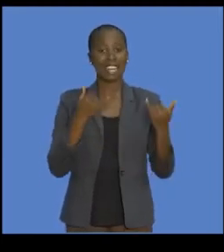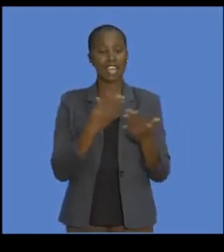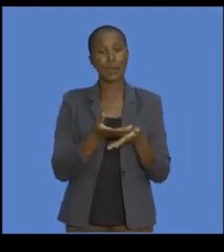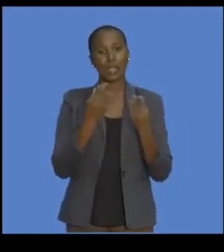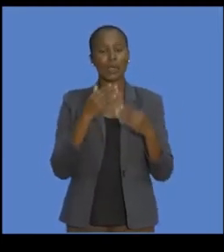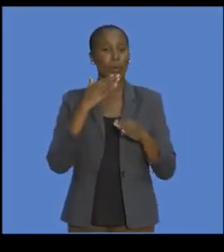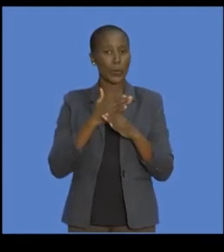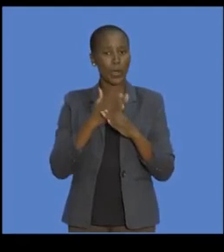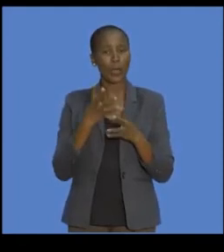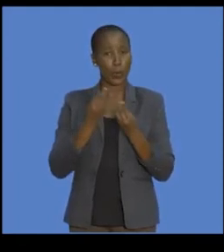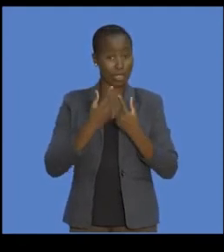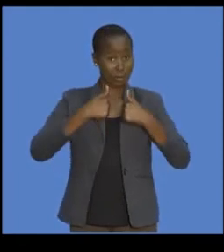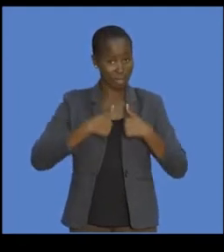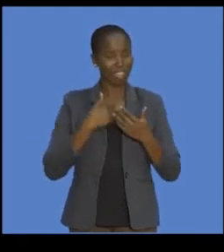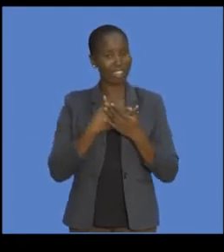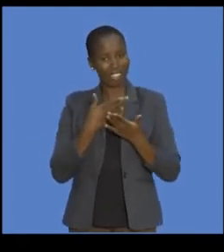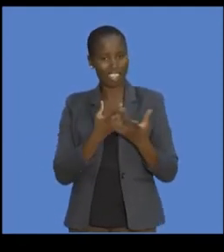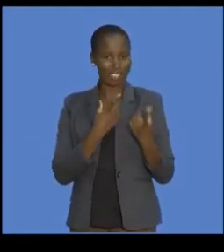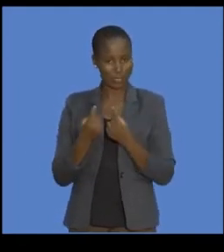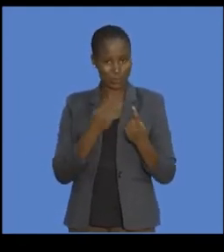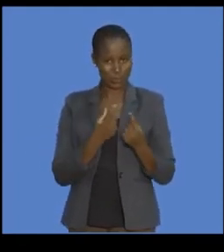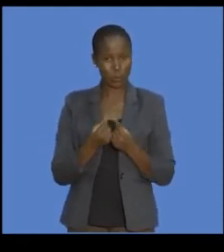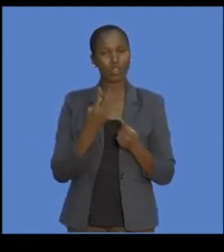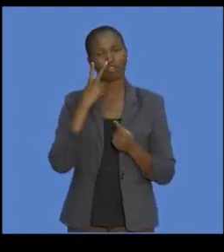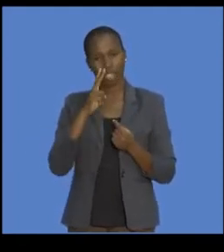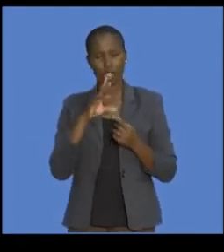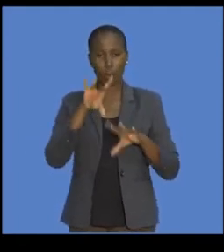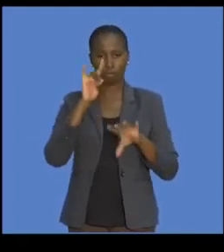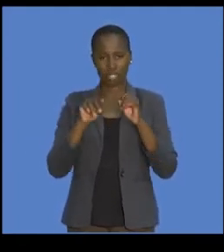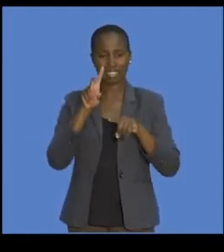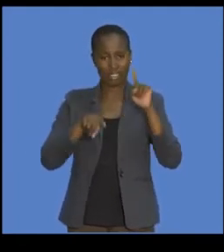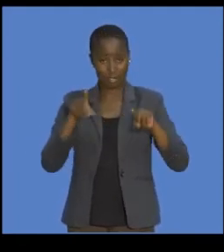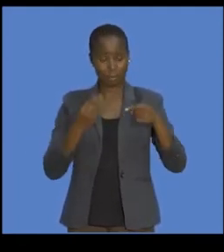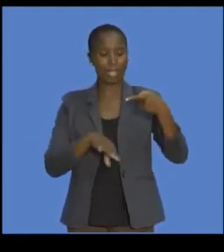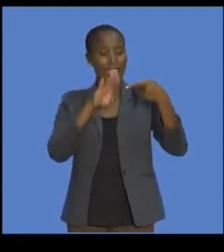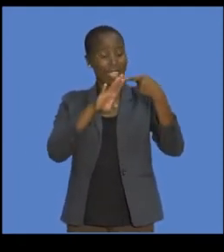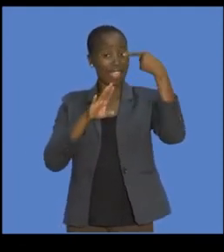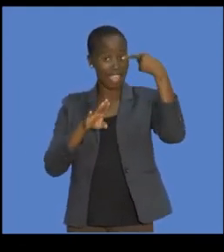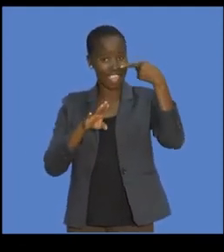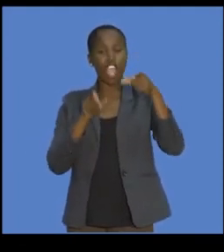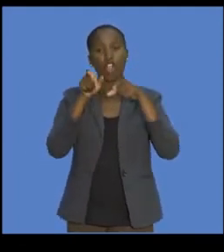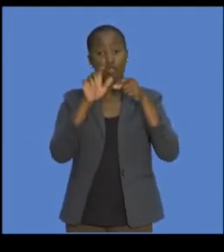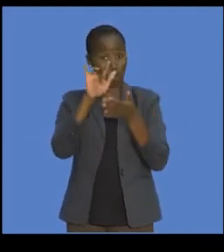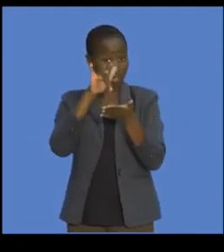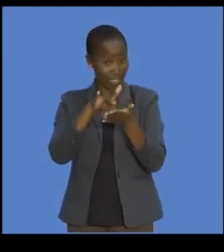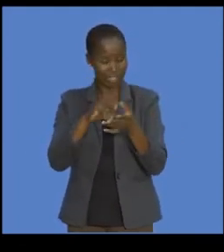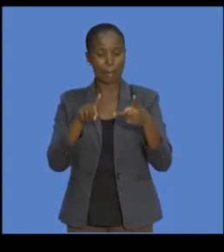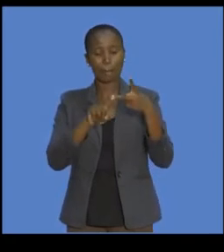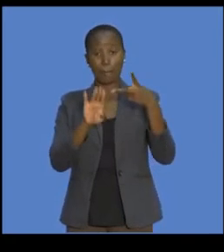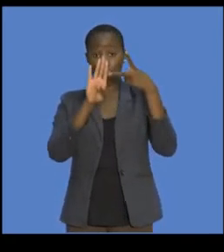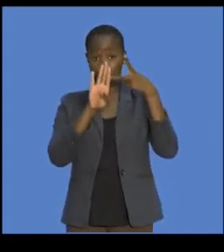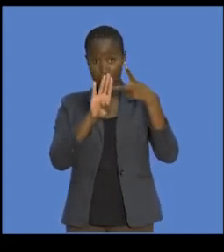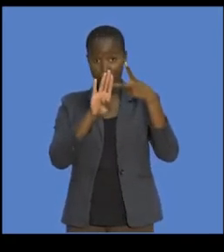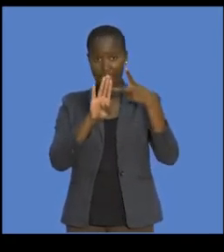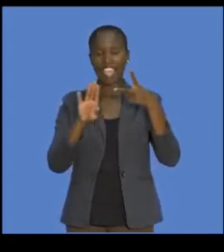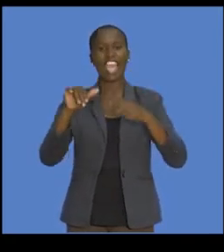these with me as we look at these various options. So A, the control center, B, action